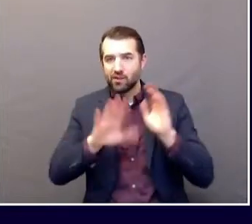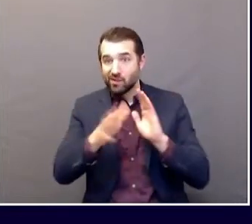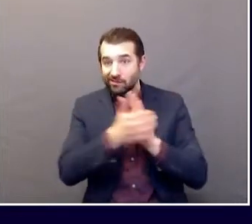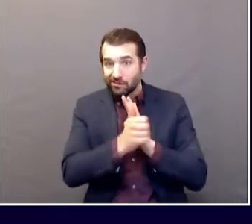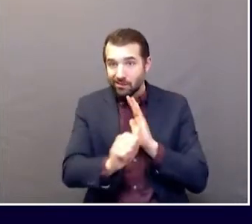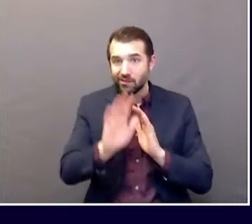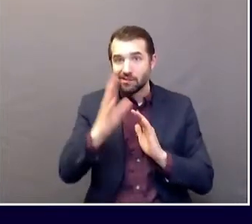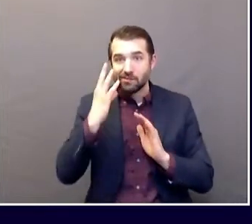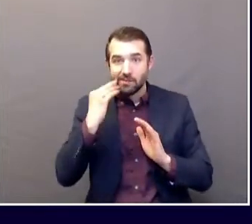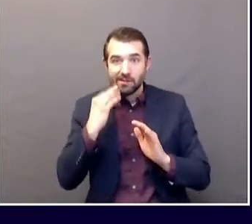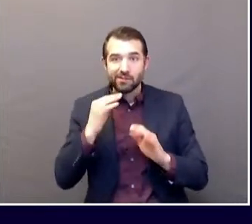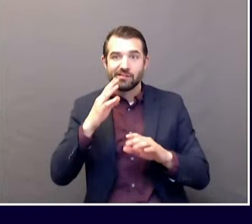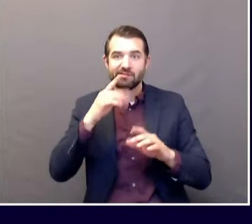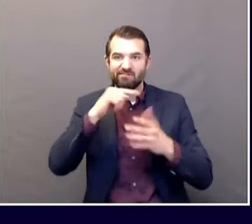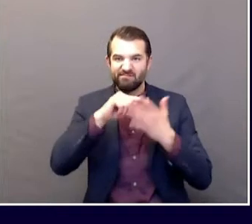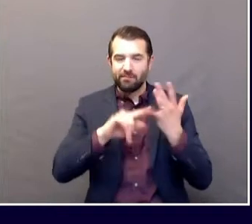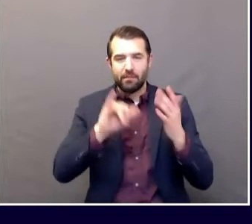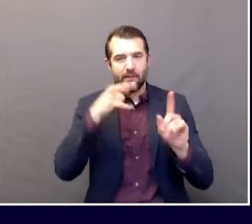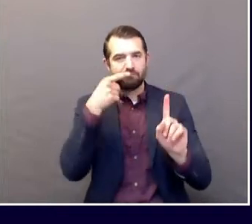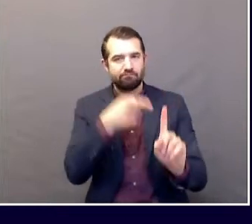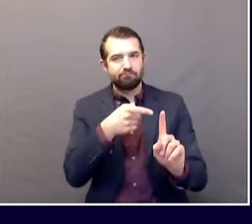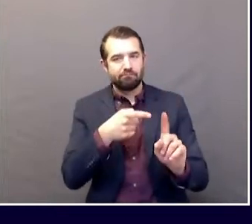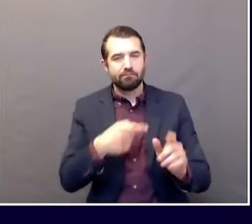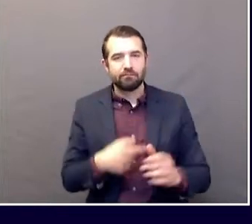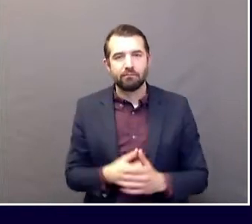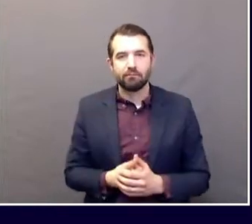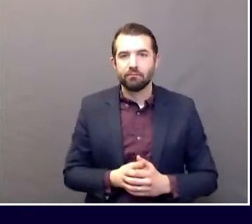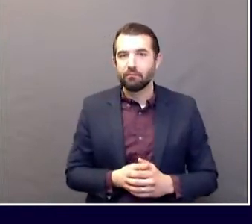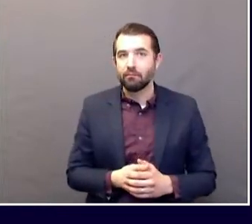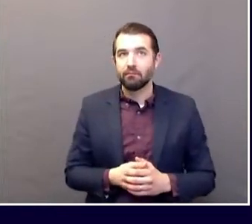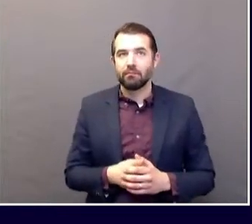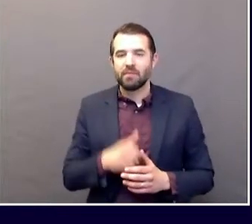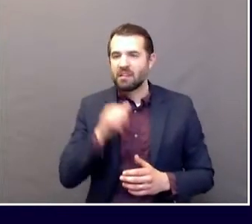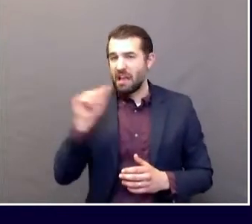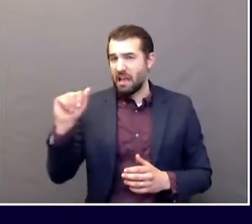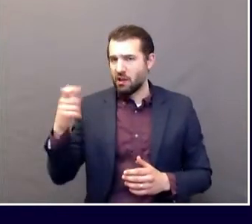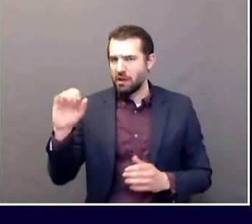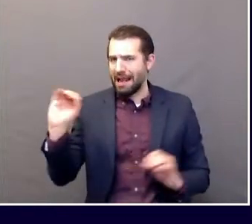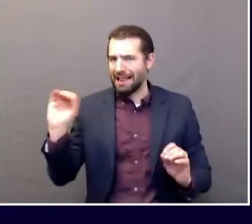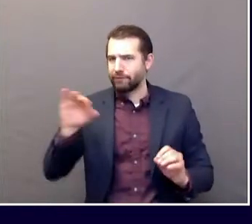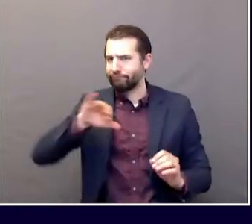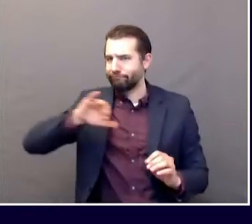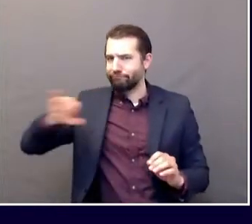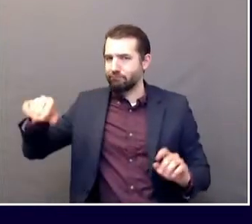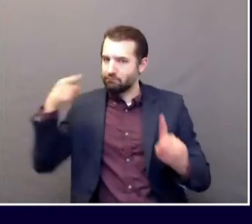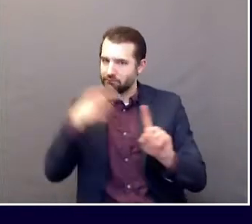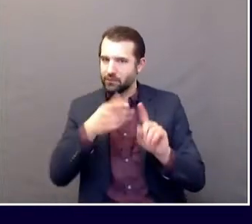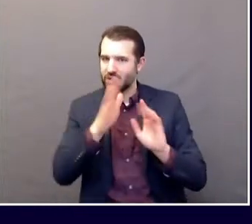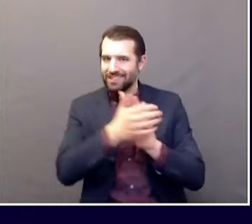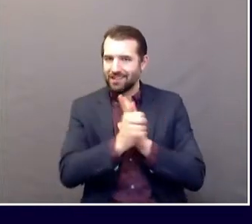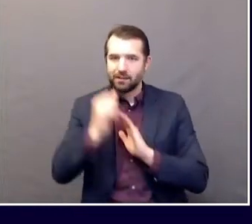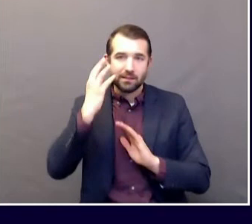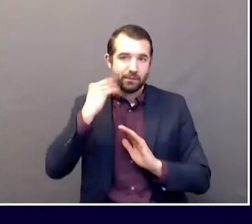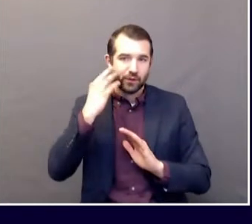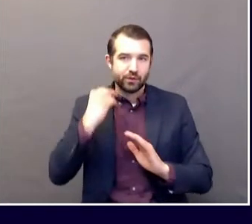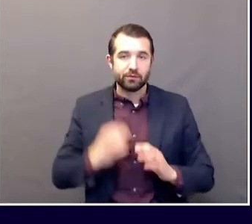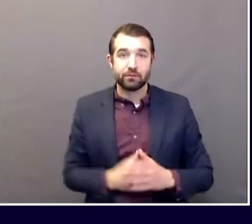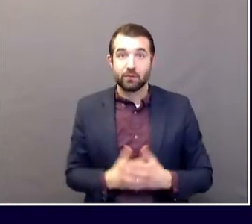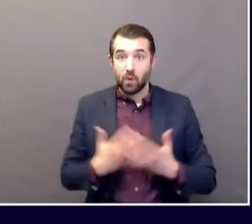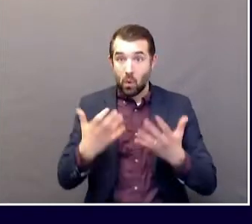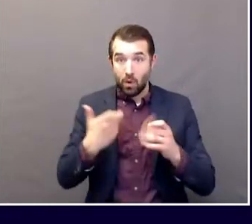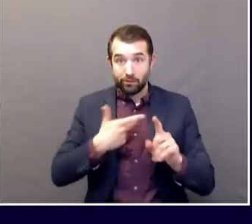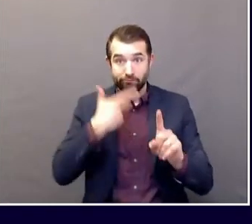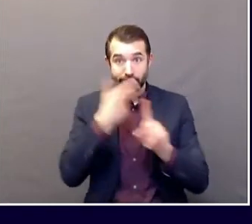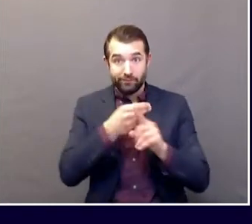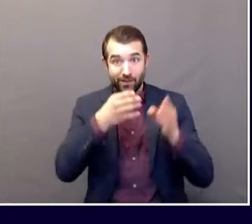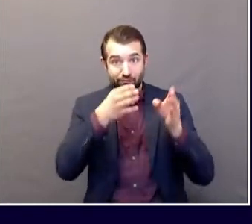on that. With respect to the availability to serve as a vaccinator, much of the vaccination in Maine that's occurring right now